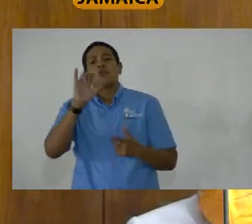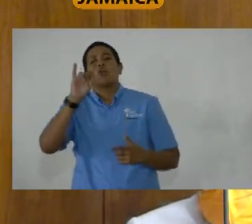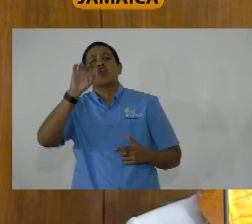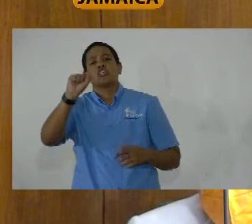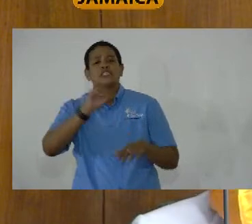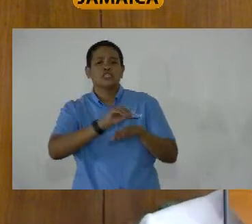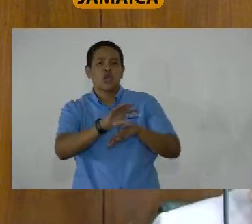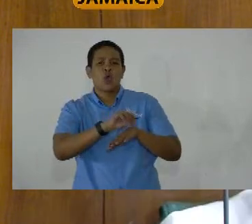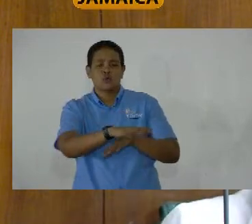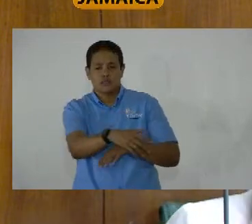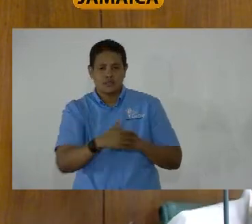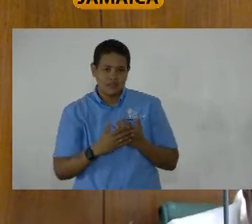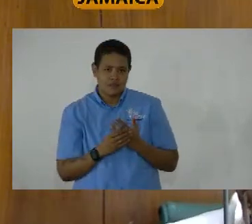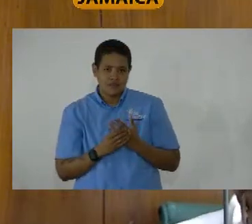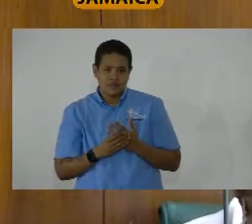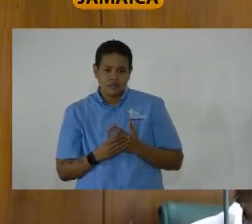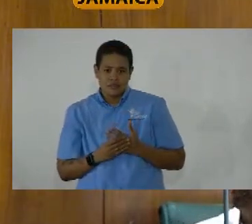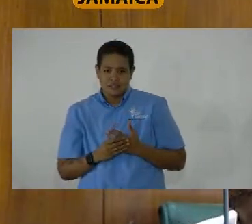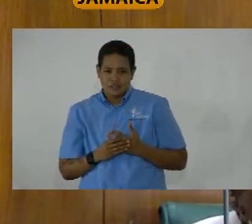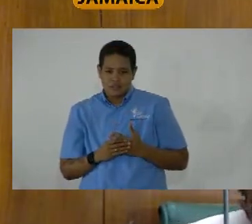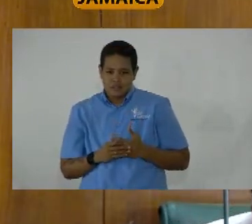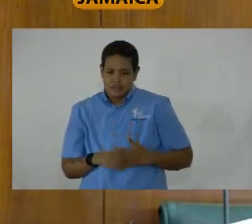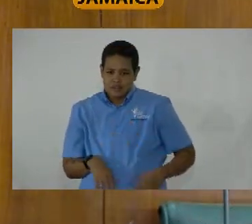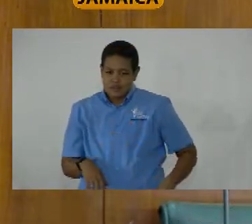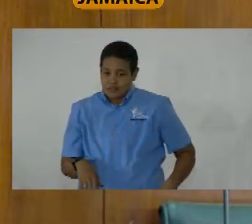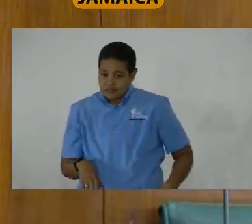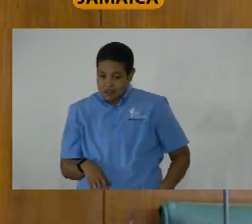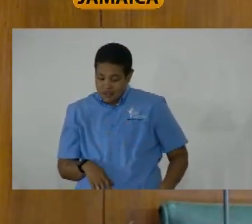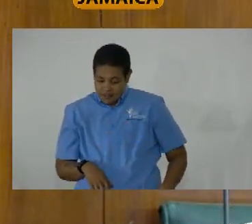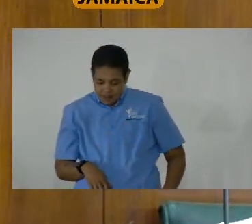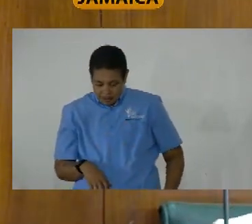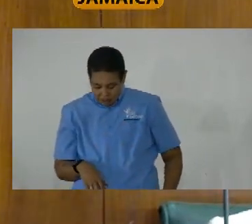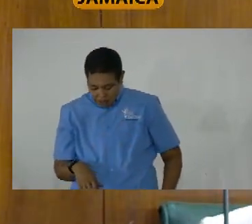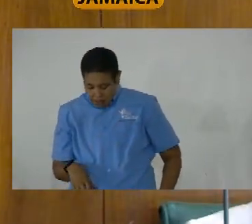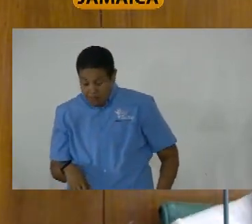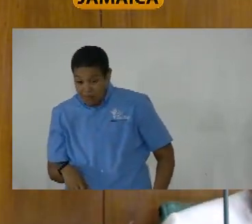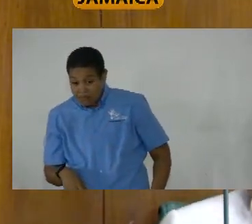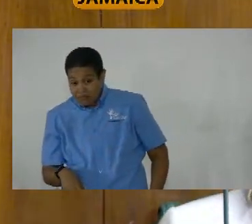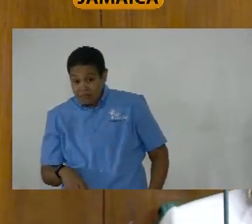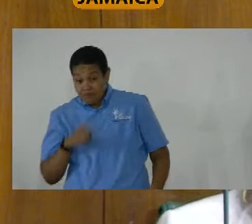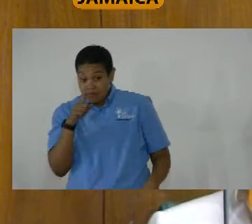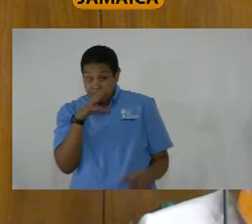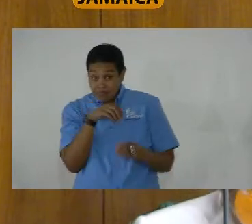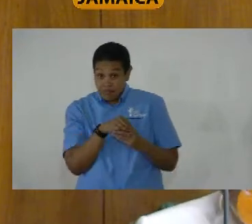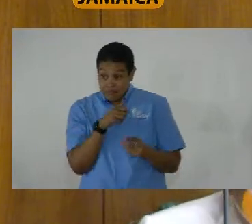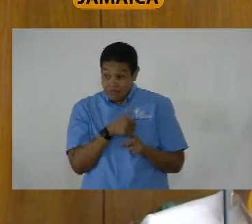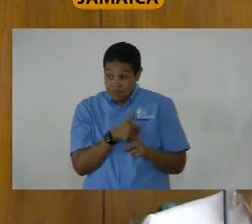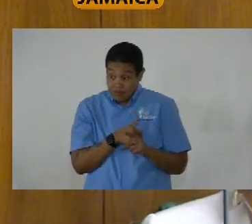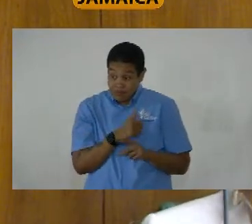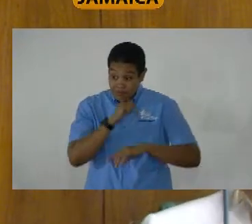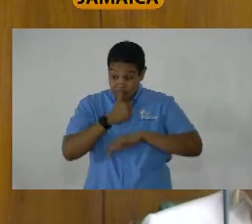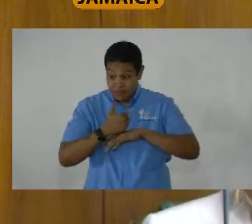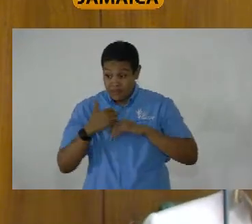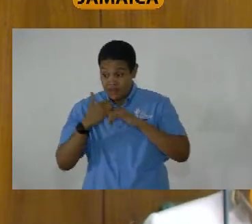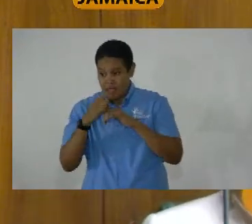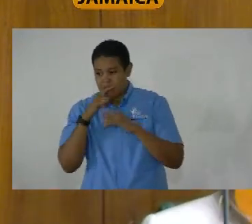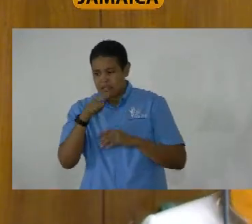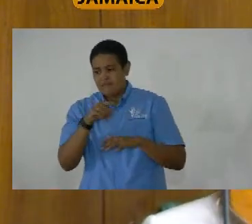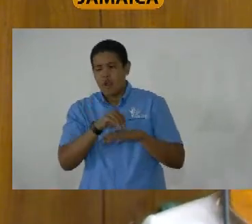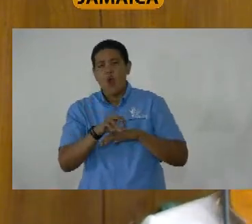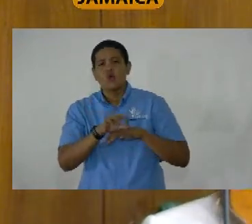council. You, party leader of opposition, call for the establishment of such a